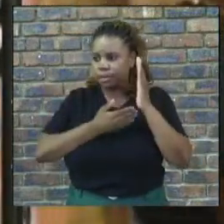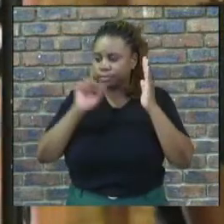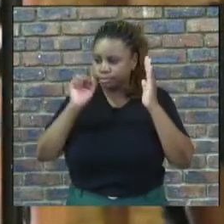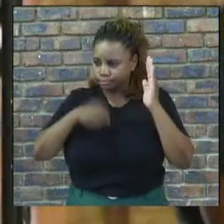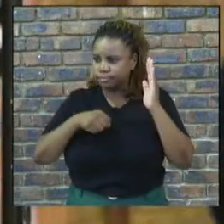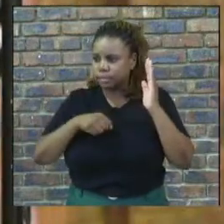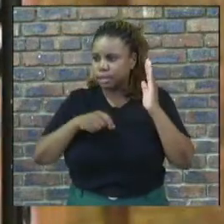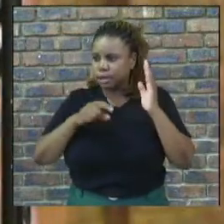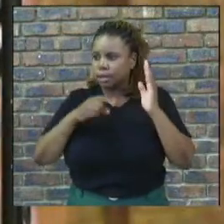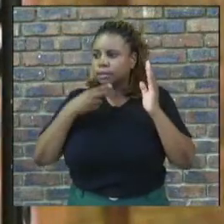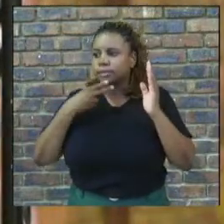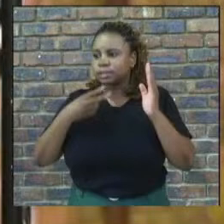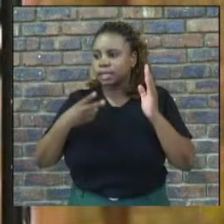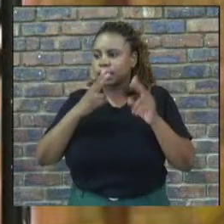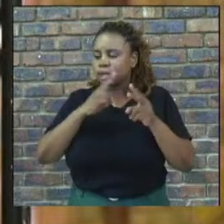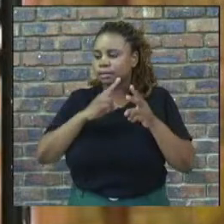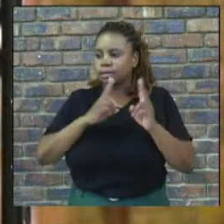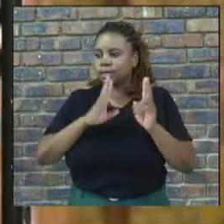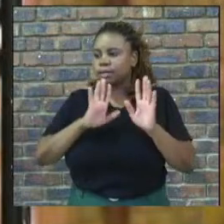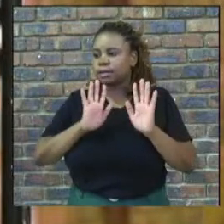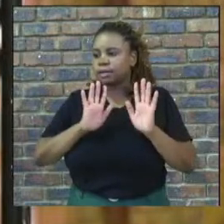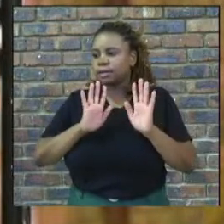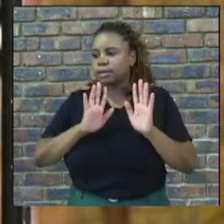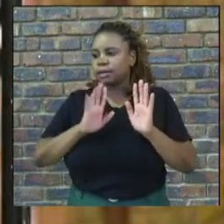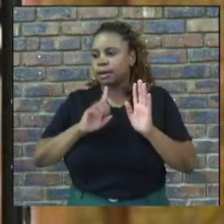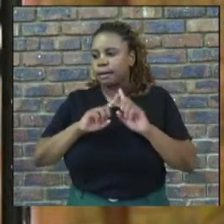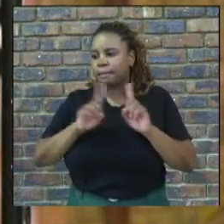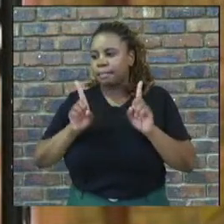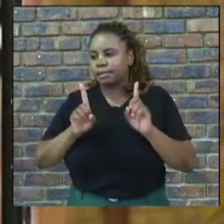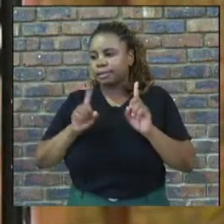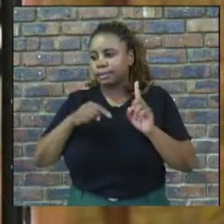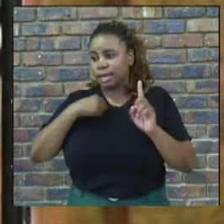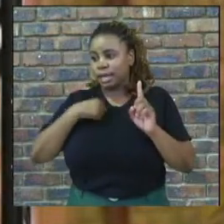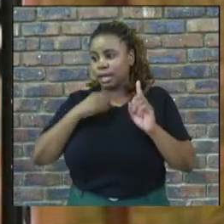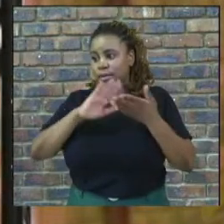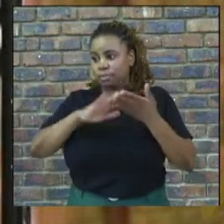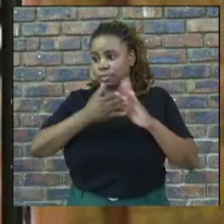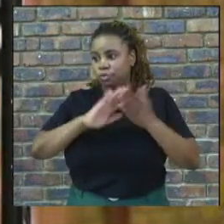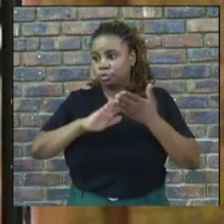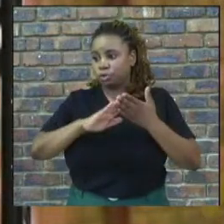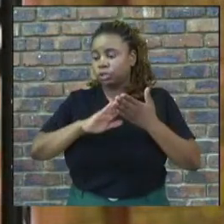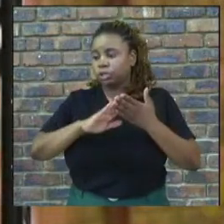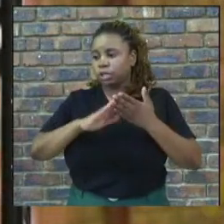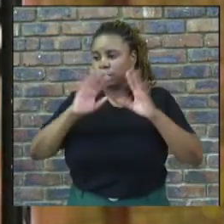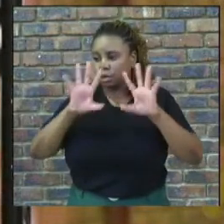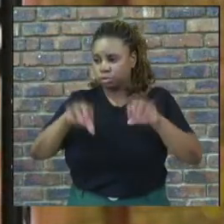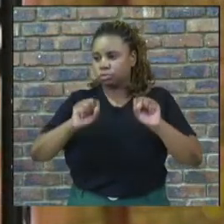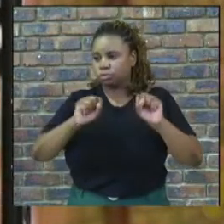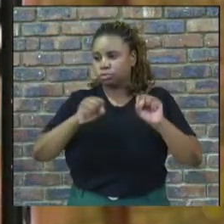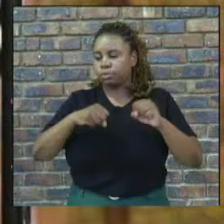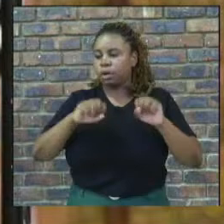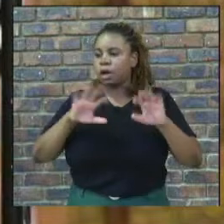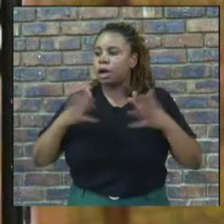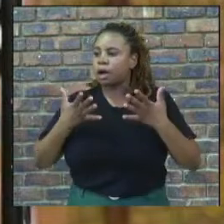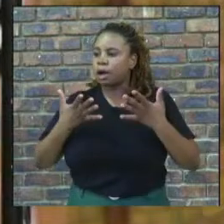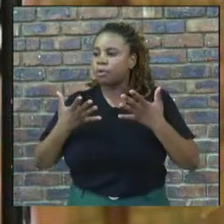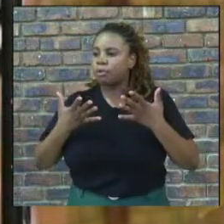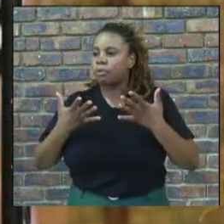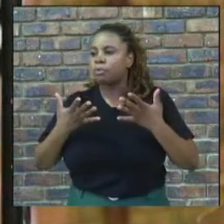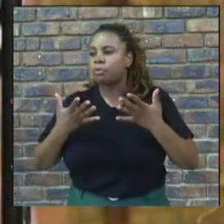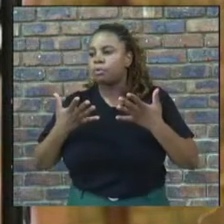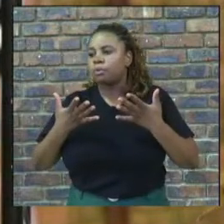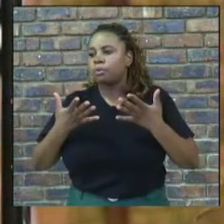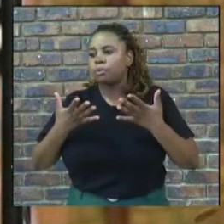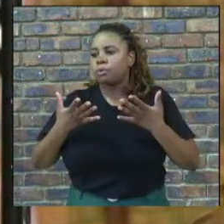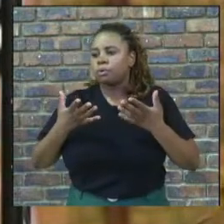finale. Mara rena ba ga Sekhukhune re tlo dumelana le tsona ka tseleso. Ka gobane mo tafoleng ela, a